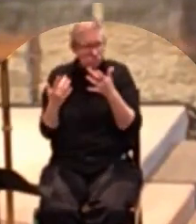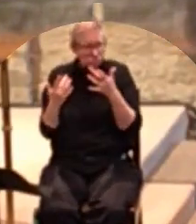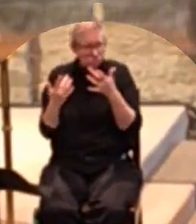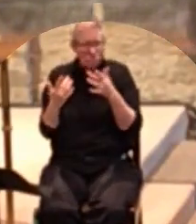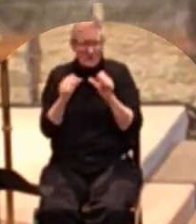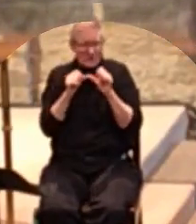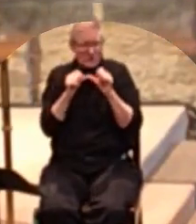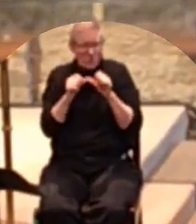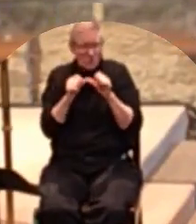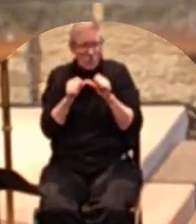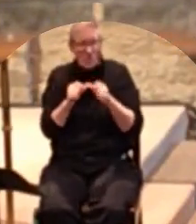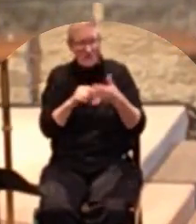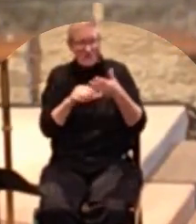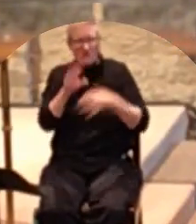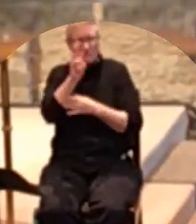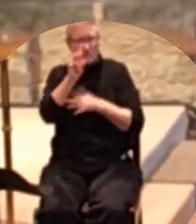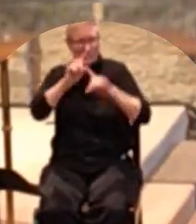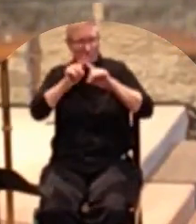One is our website,